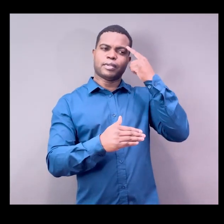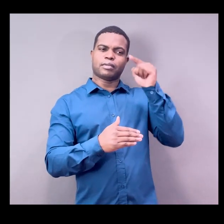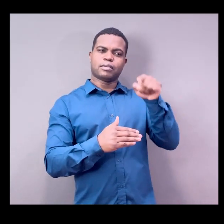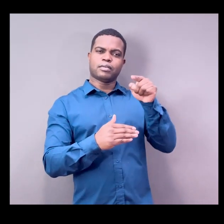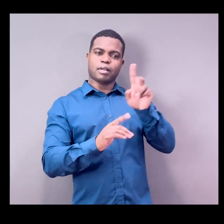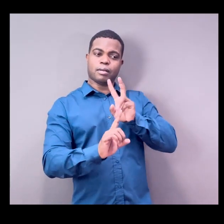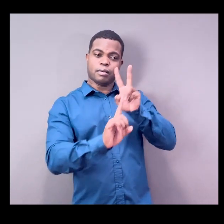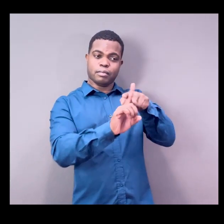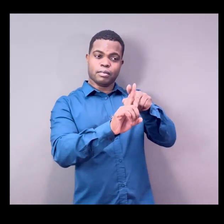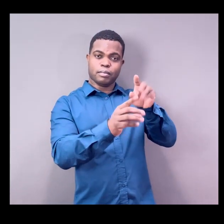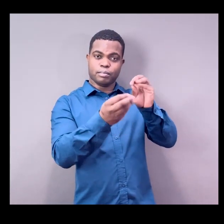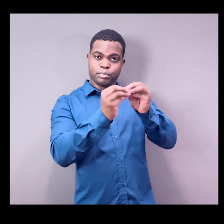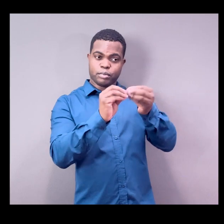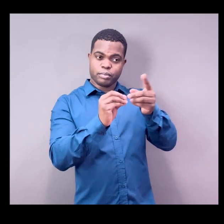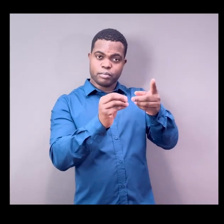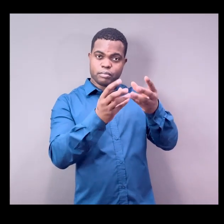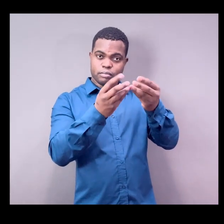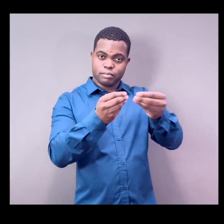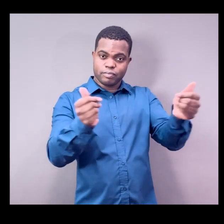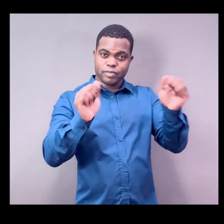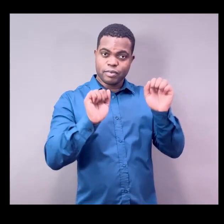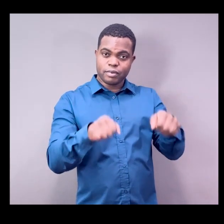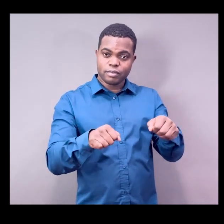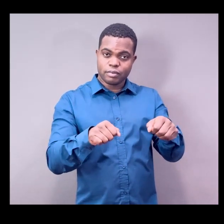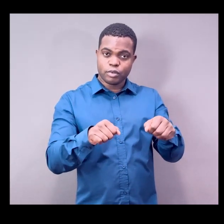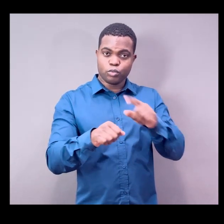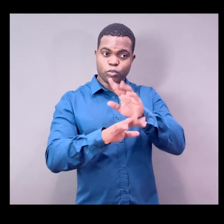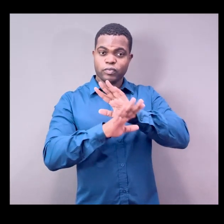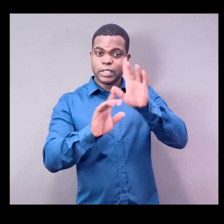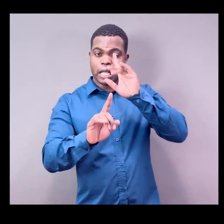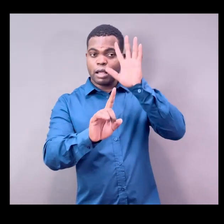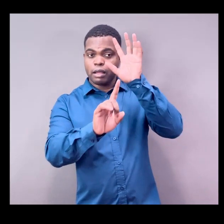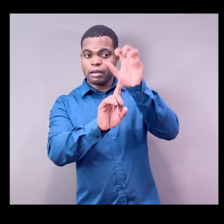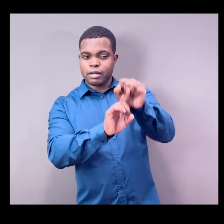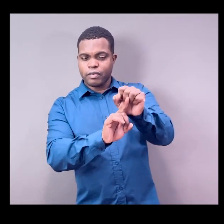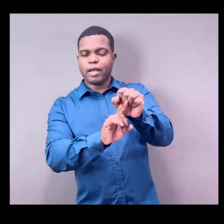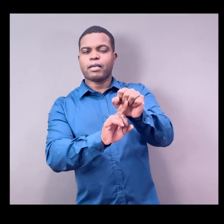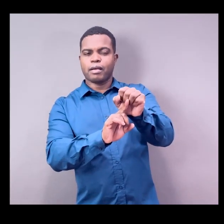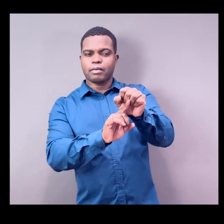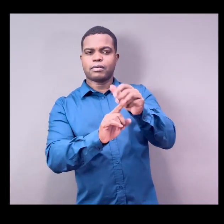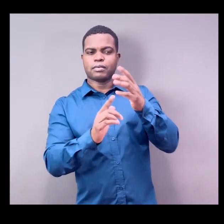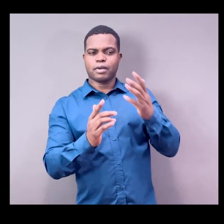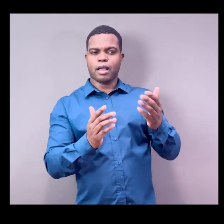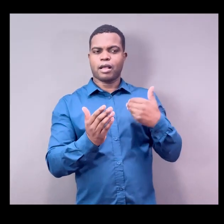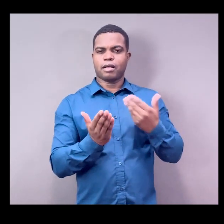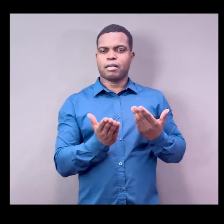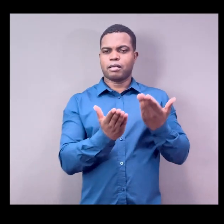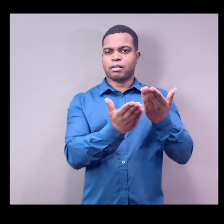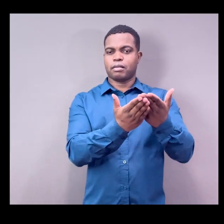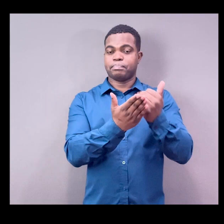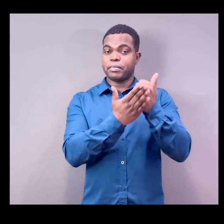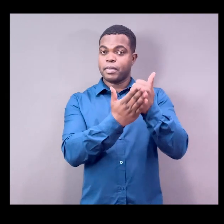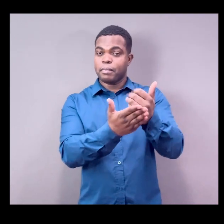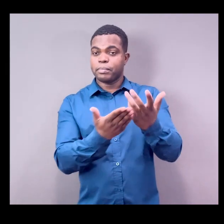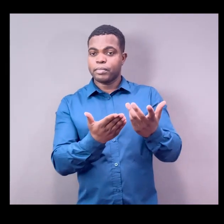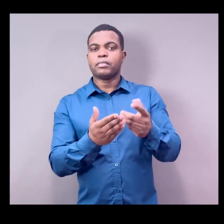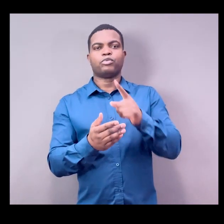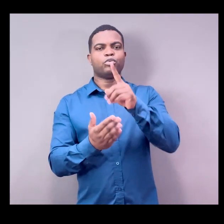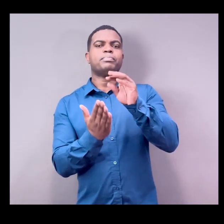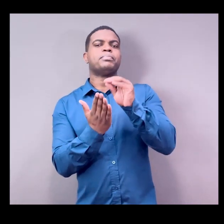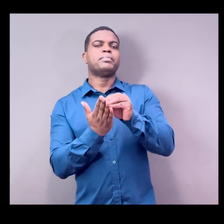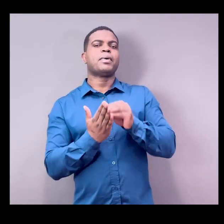initiative will solve the problem or the challenges you have identified in that community. Now, you need to